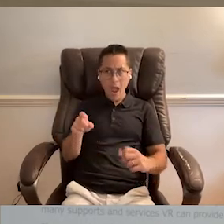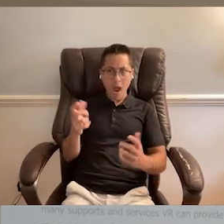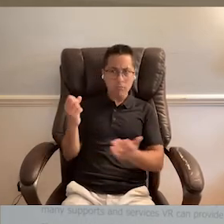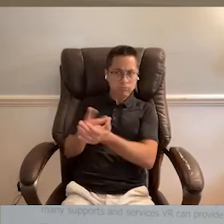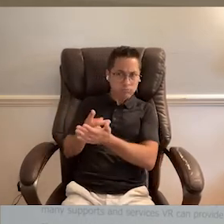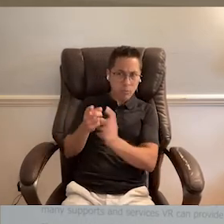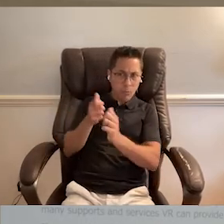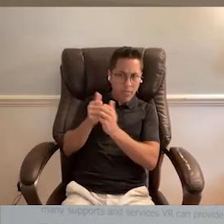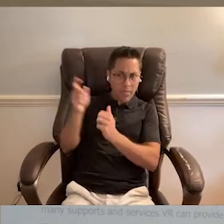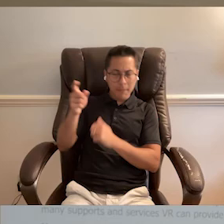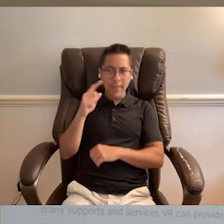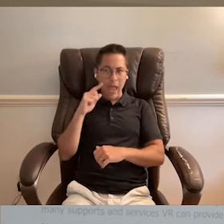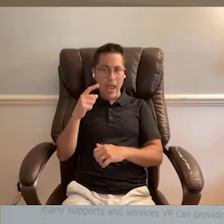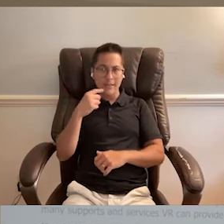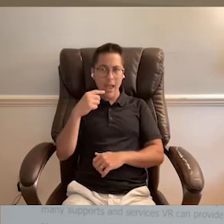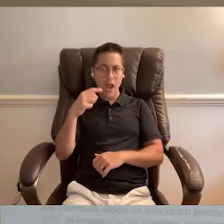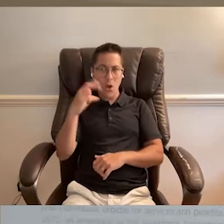you can call us and we can help you.